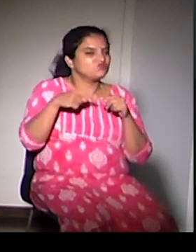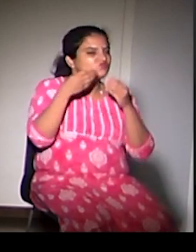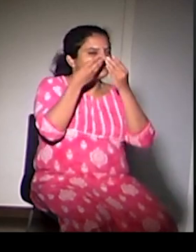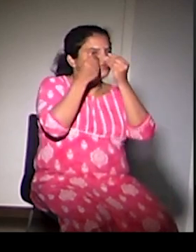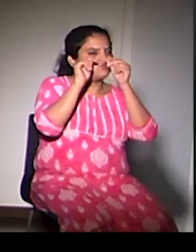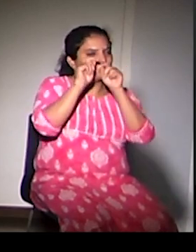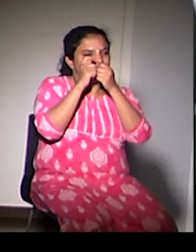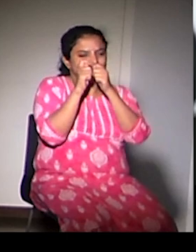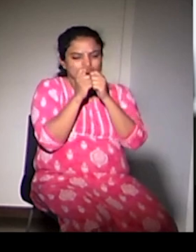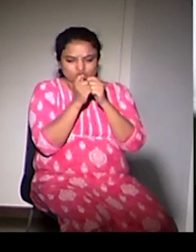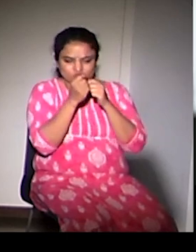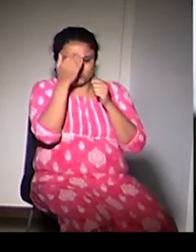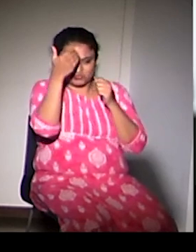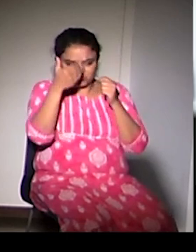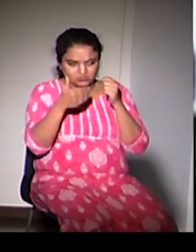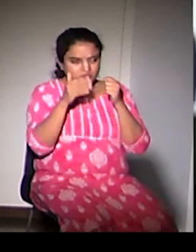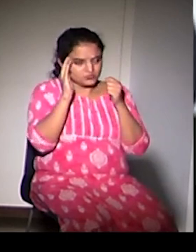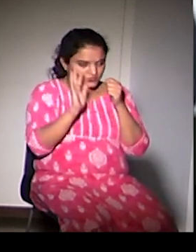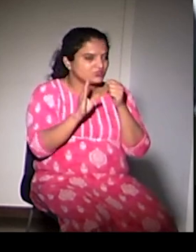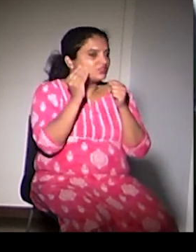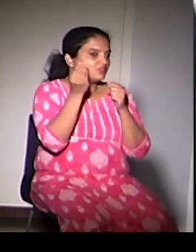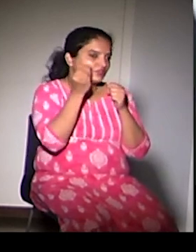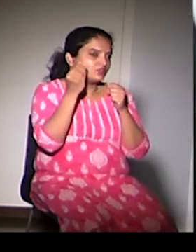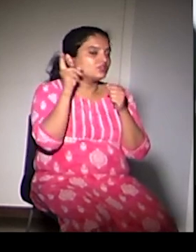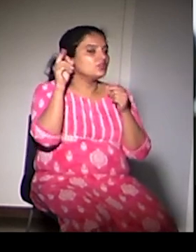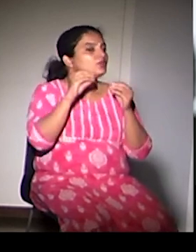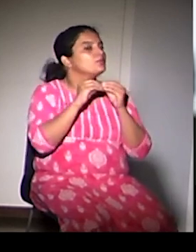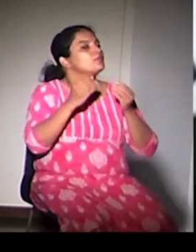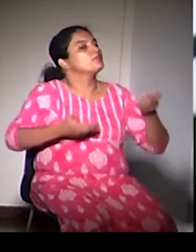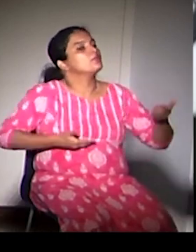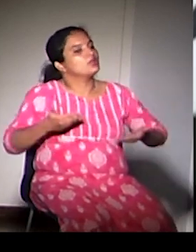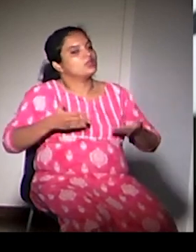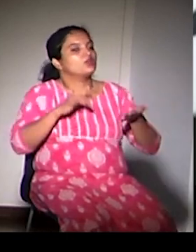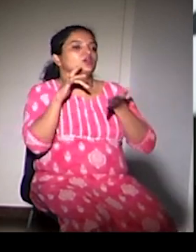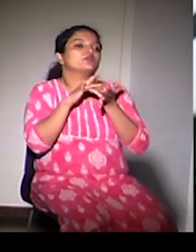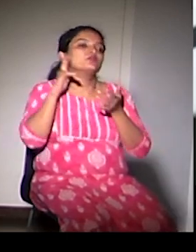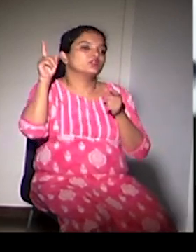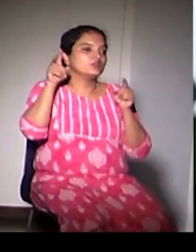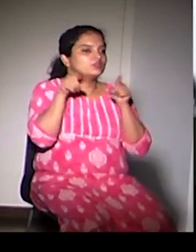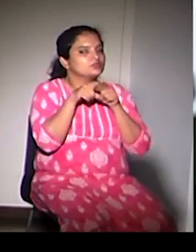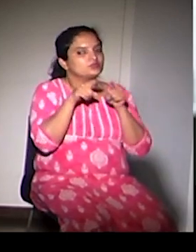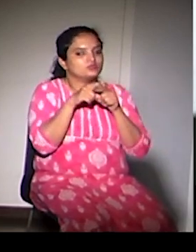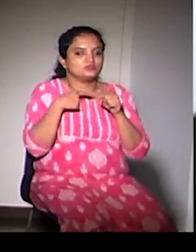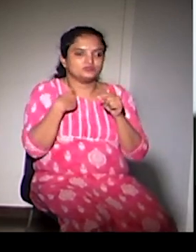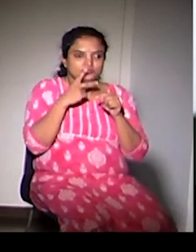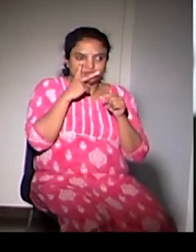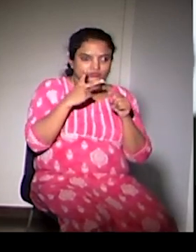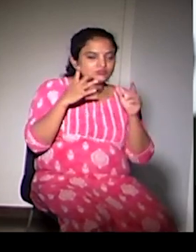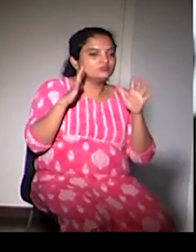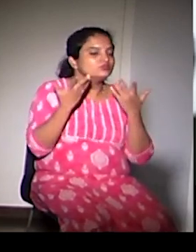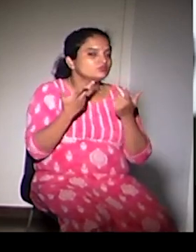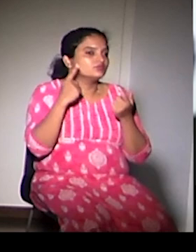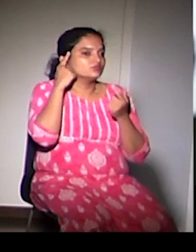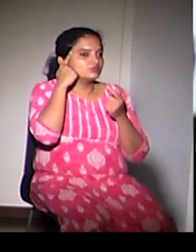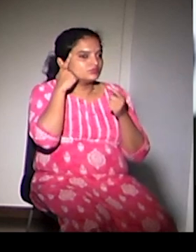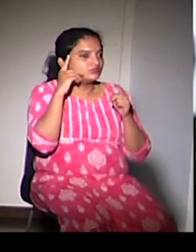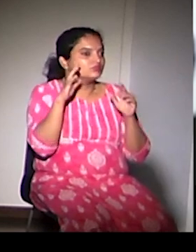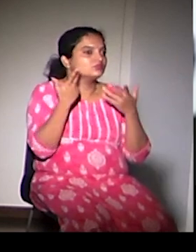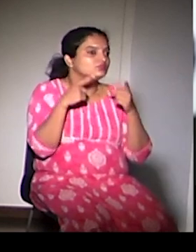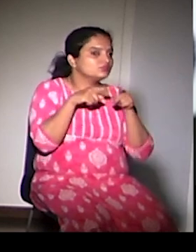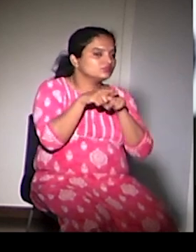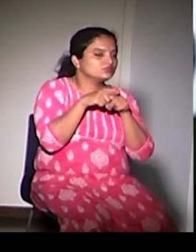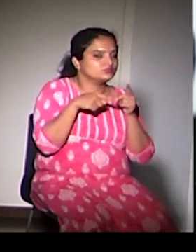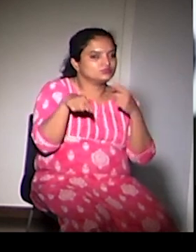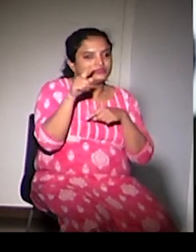in the buildings in Bengal, but it's very nice when you've got an example like this that you can really examine